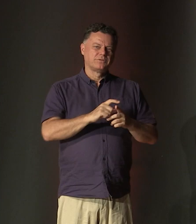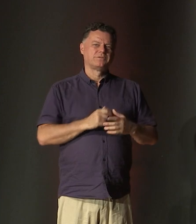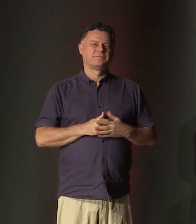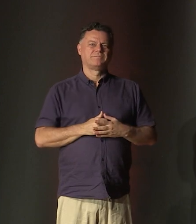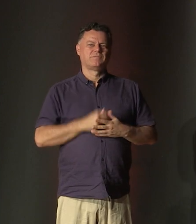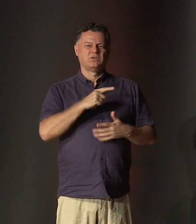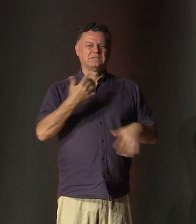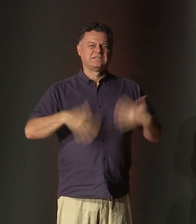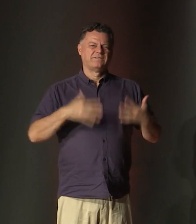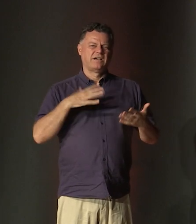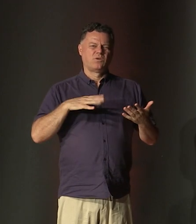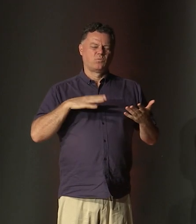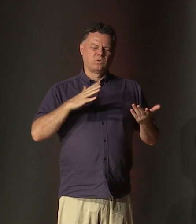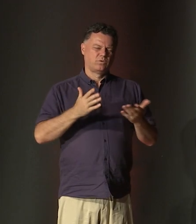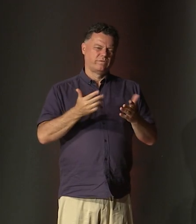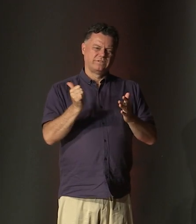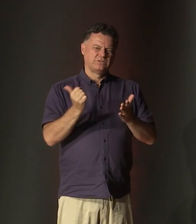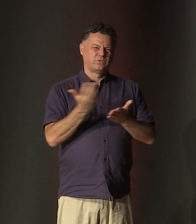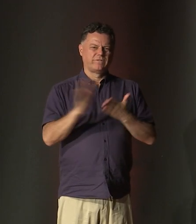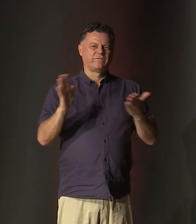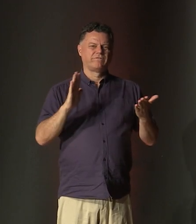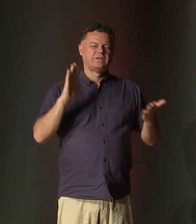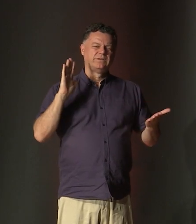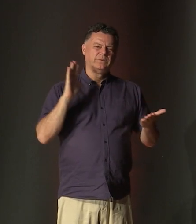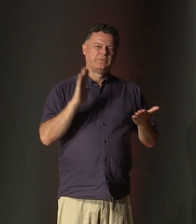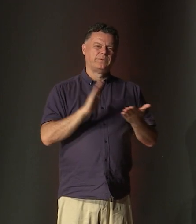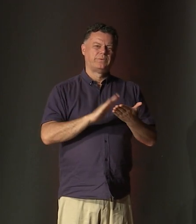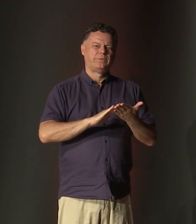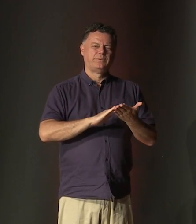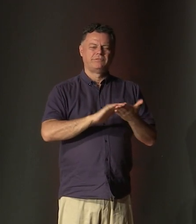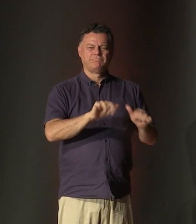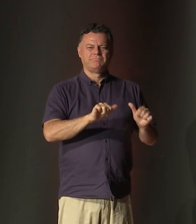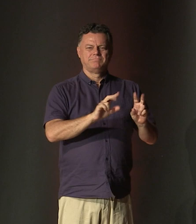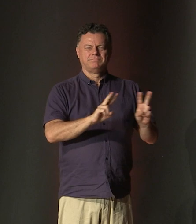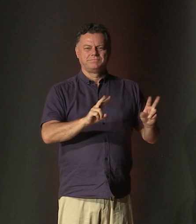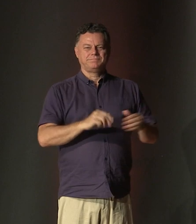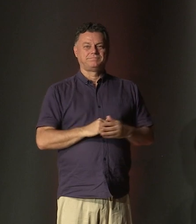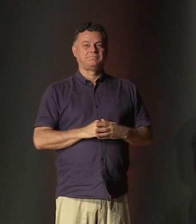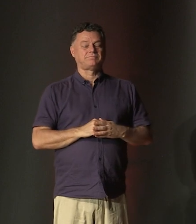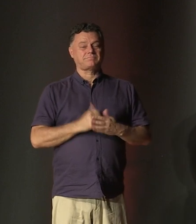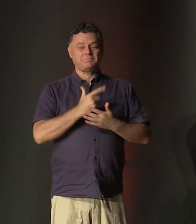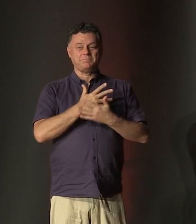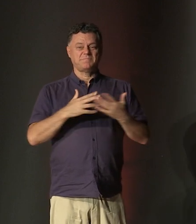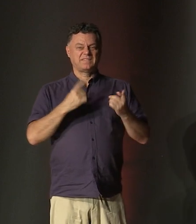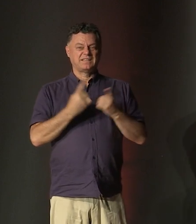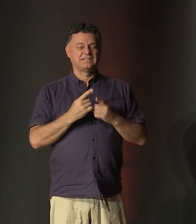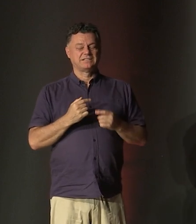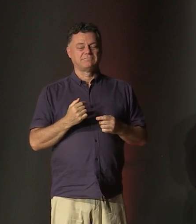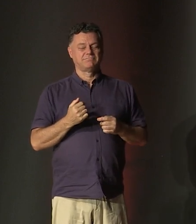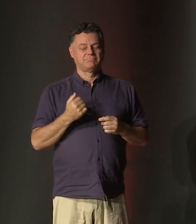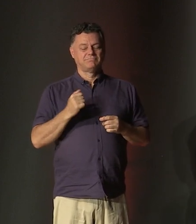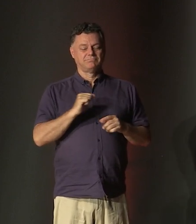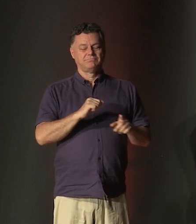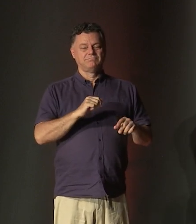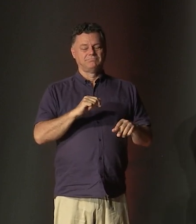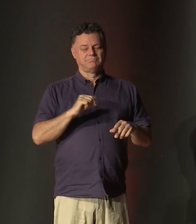to alleviate her suffering. I can remember many other inspiring acts of compassion. Her mother, of course,